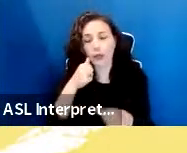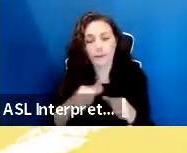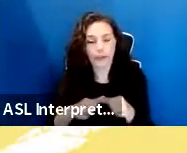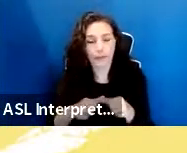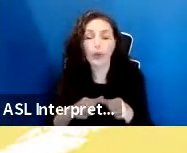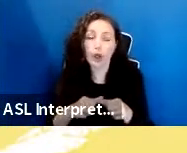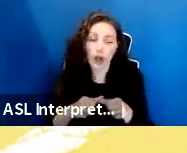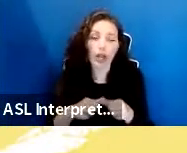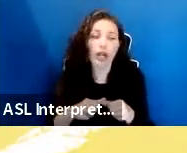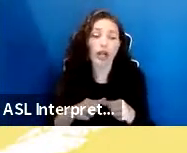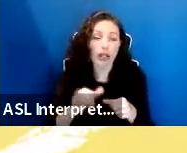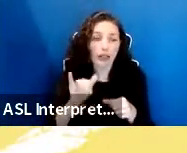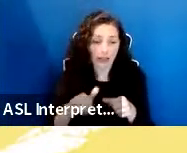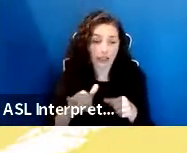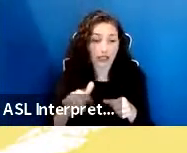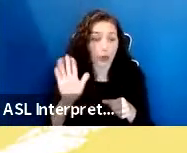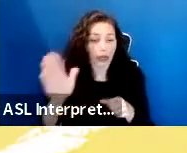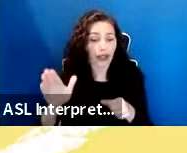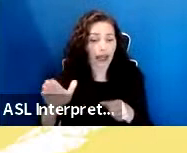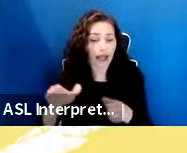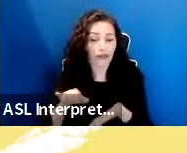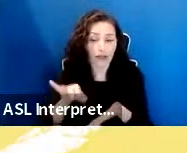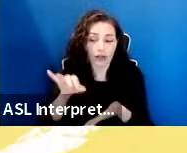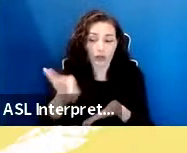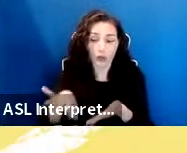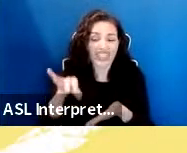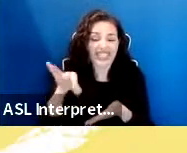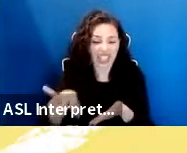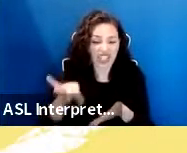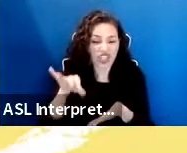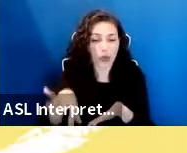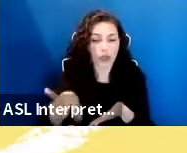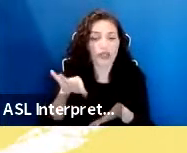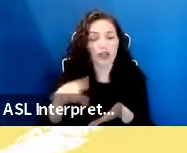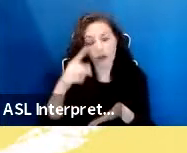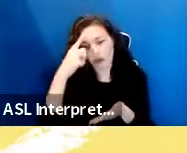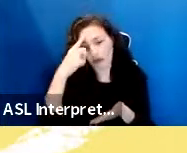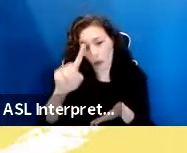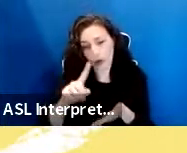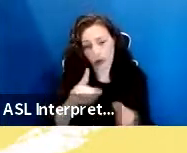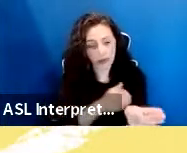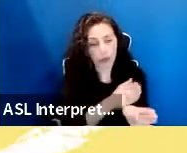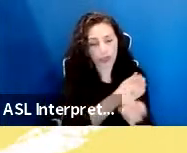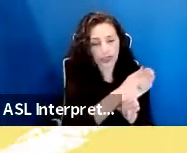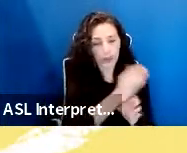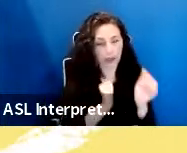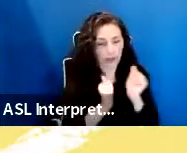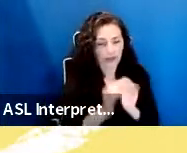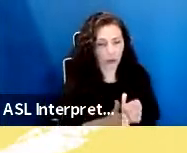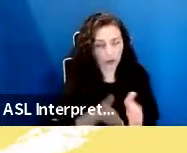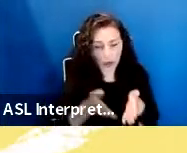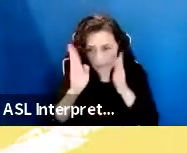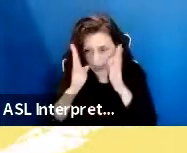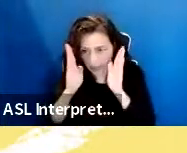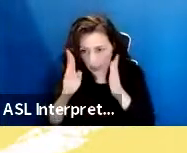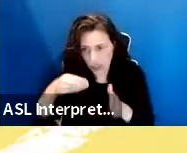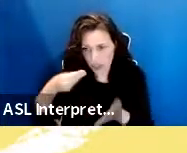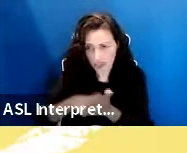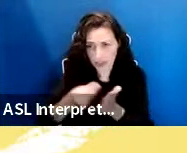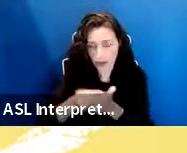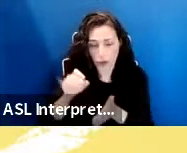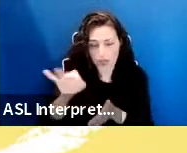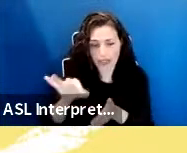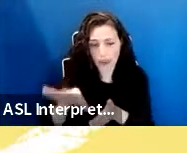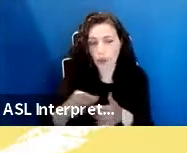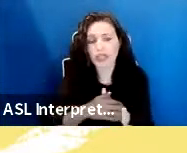trigger residuals for the principal performer. So be sure you pay attention to that. And obviously we're here as SAG-AFTRA to help you through